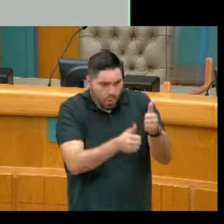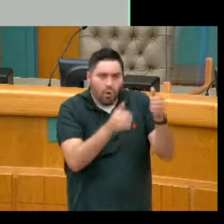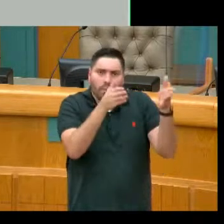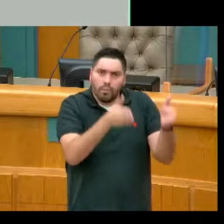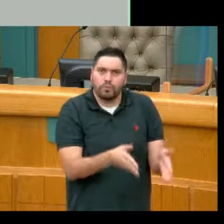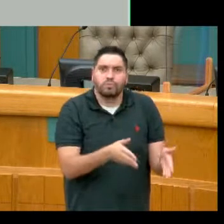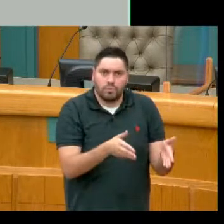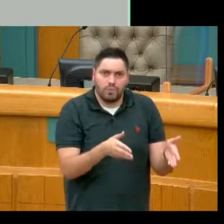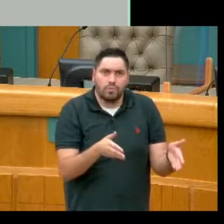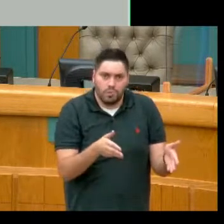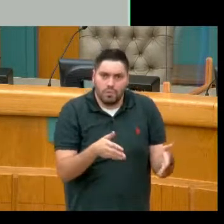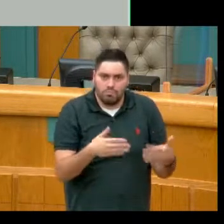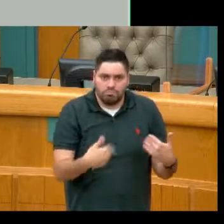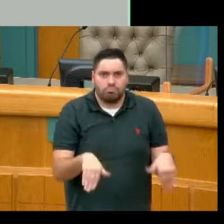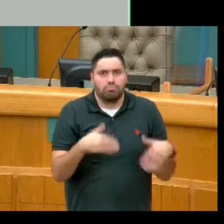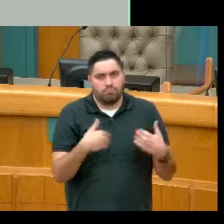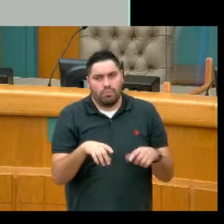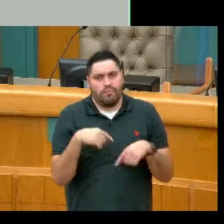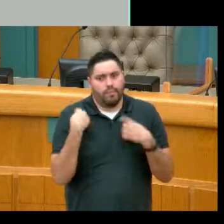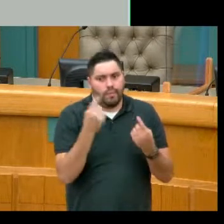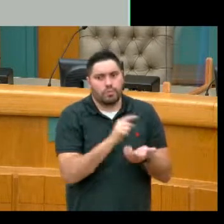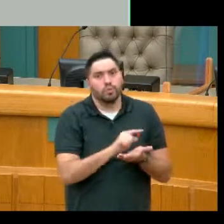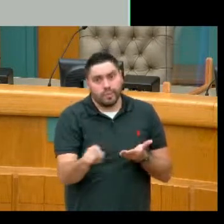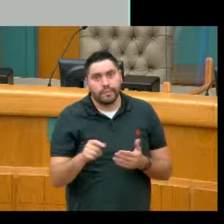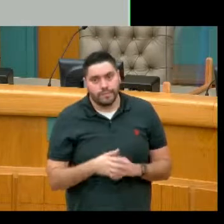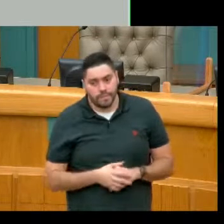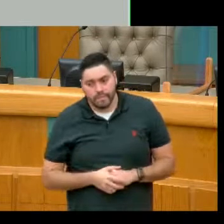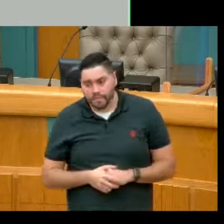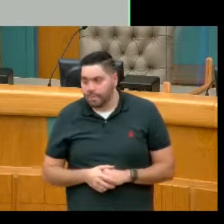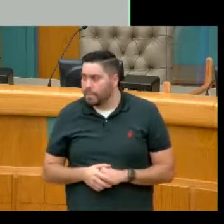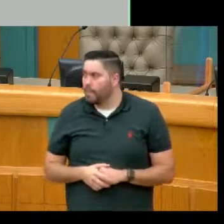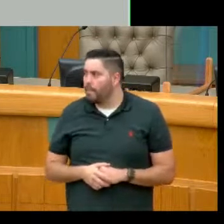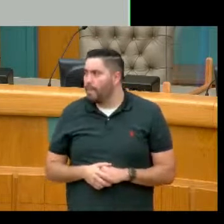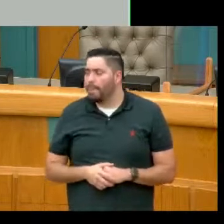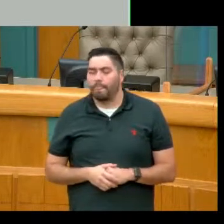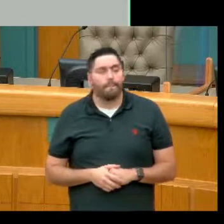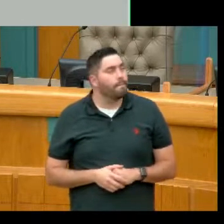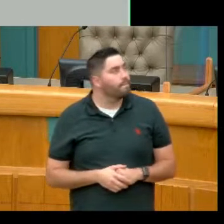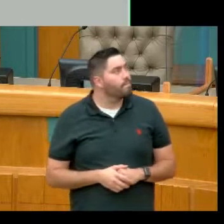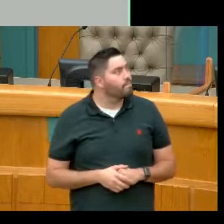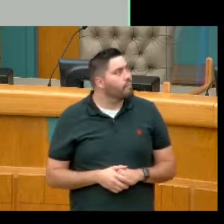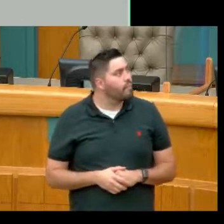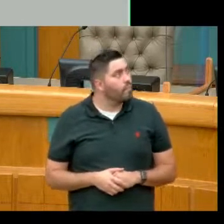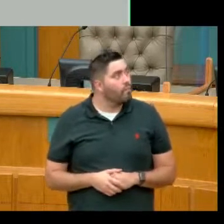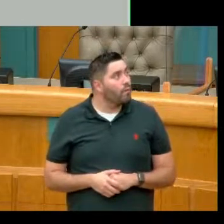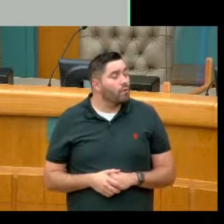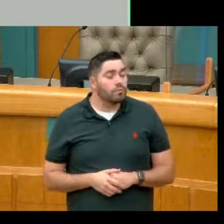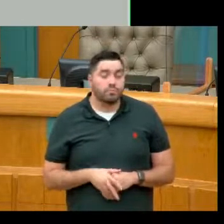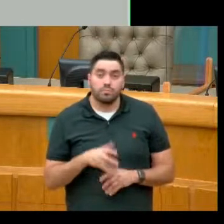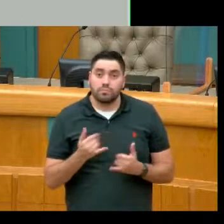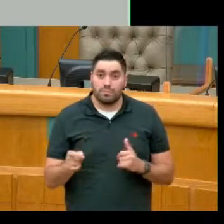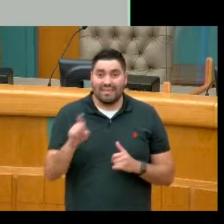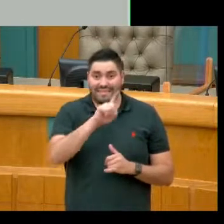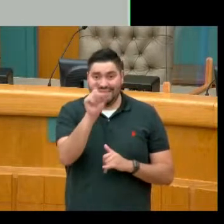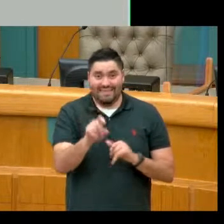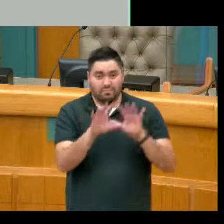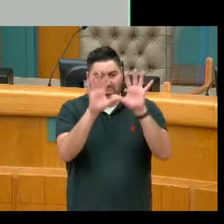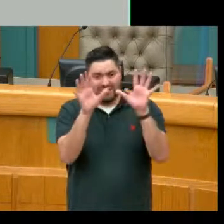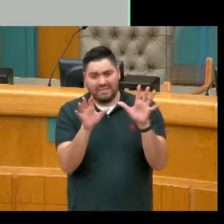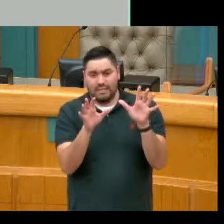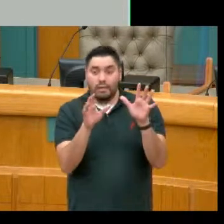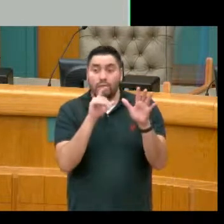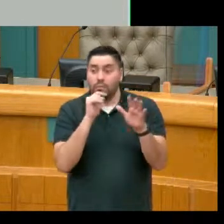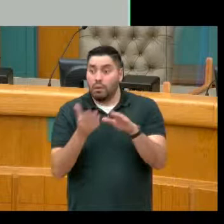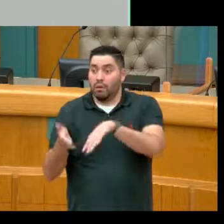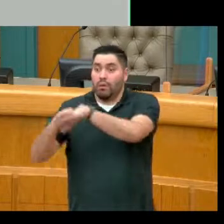You really need more data points to see if that's going to continue in that direction, but Dallas isn't nearly where Amarillo